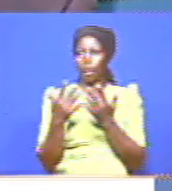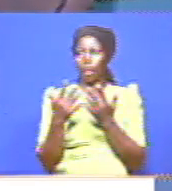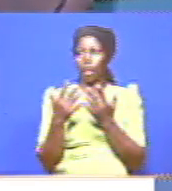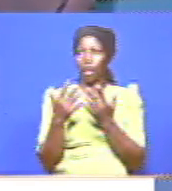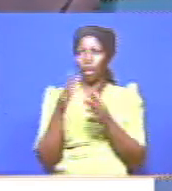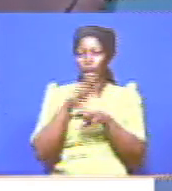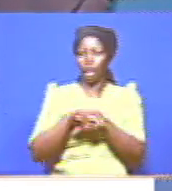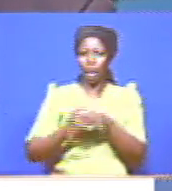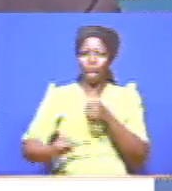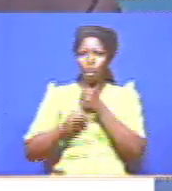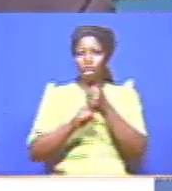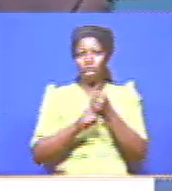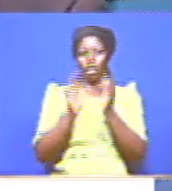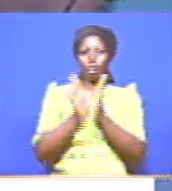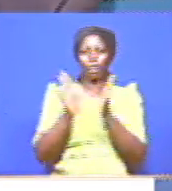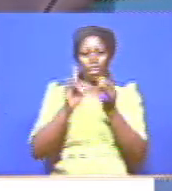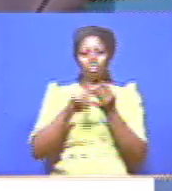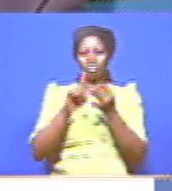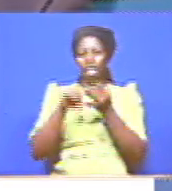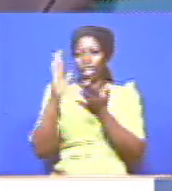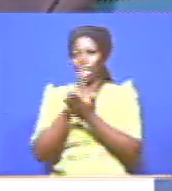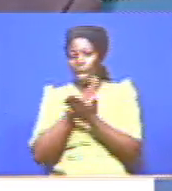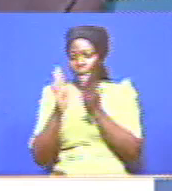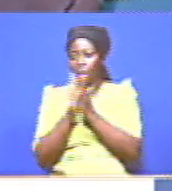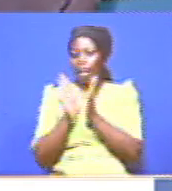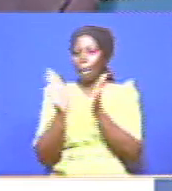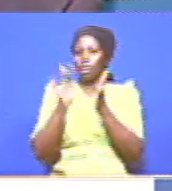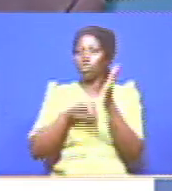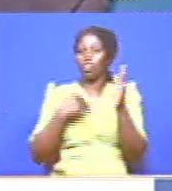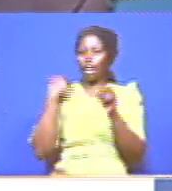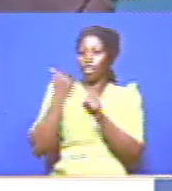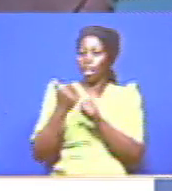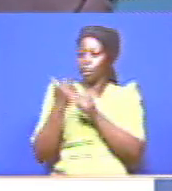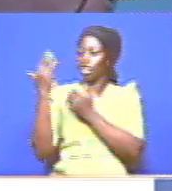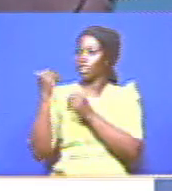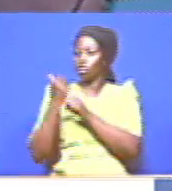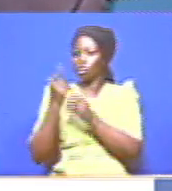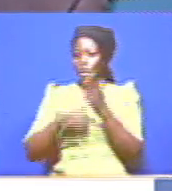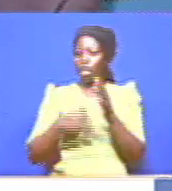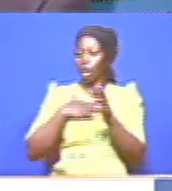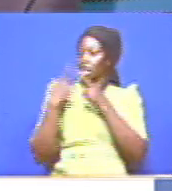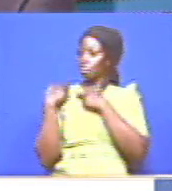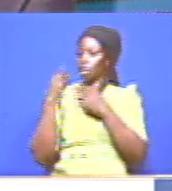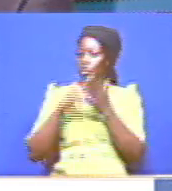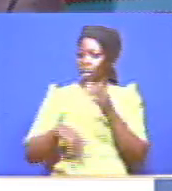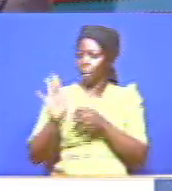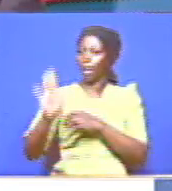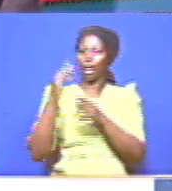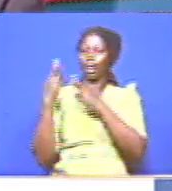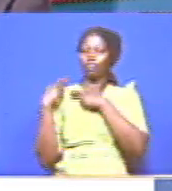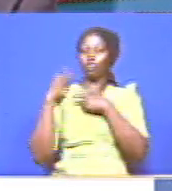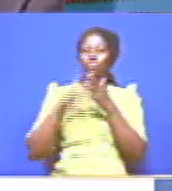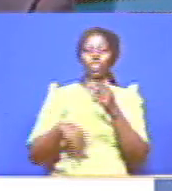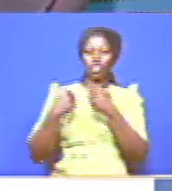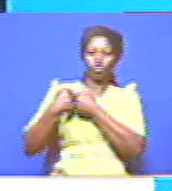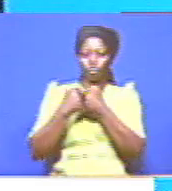of the public, mm-hmm. share with them what have we done, mm-hmm. what are we expected to do, what mm-hmm. is our role, what is their role, mm-hmm. what are the challenges, and what are the